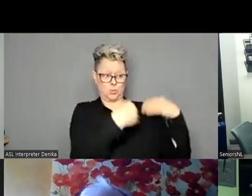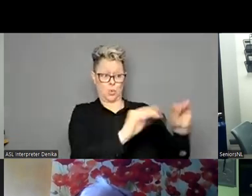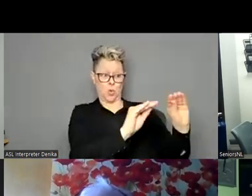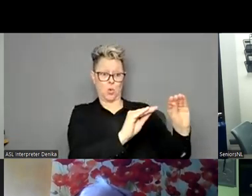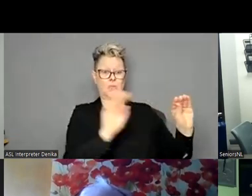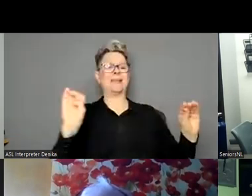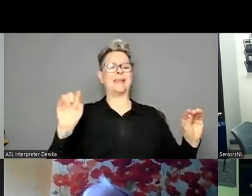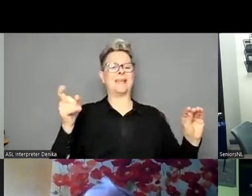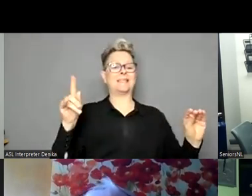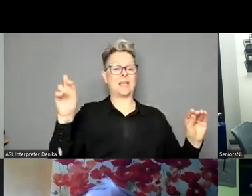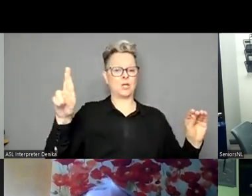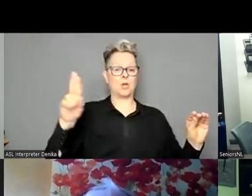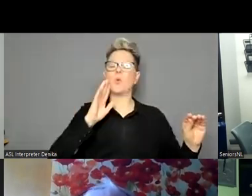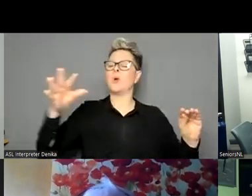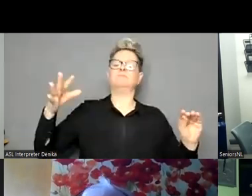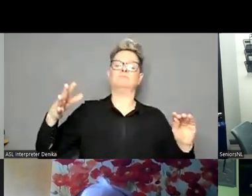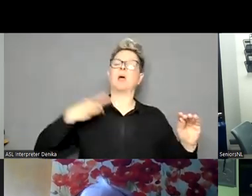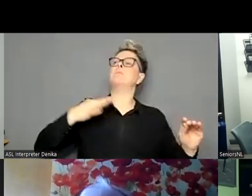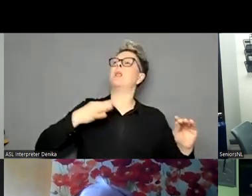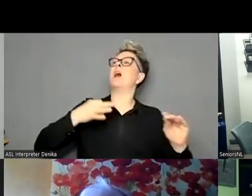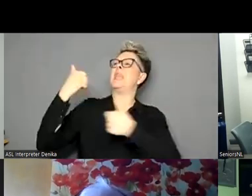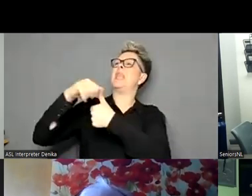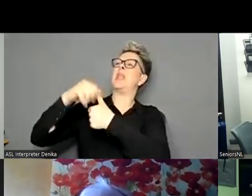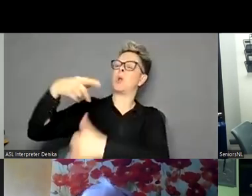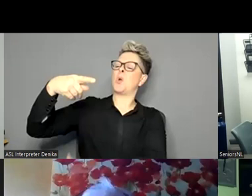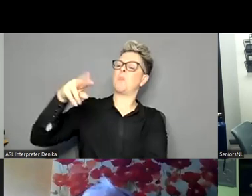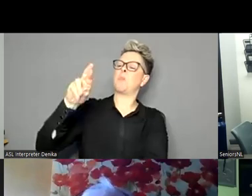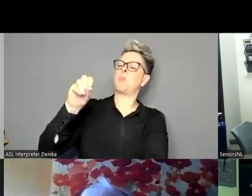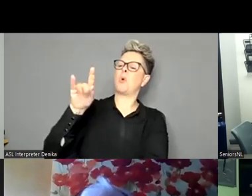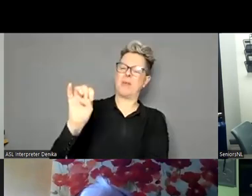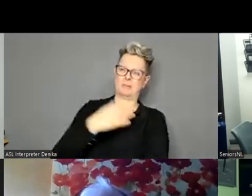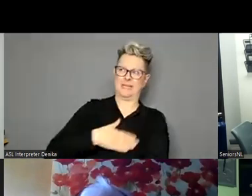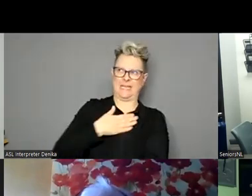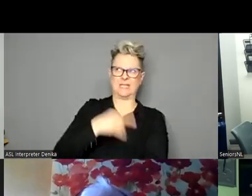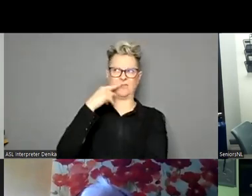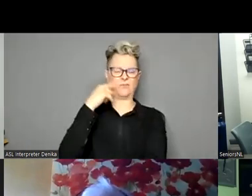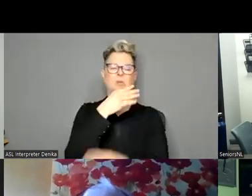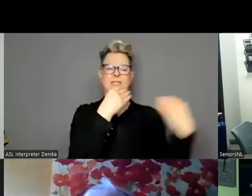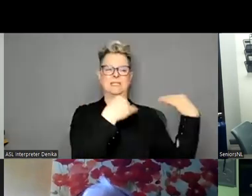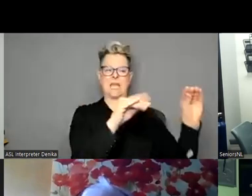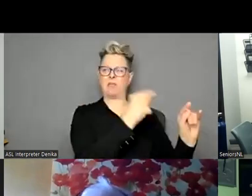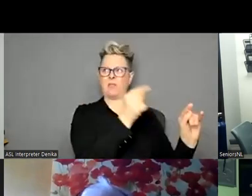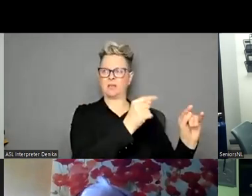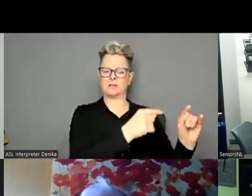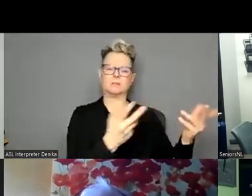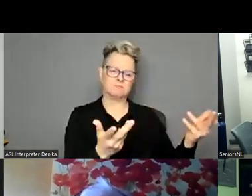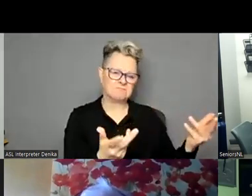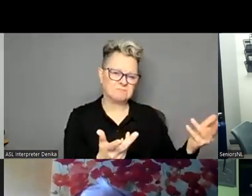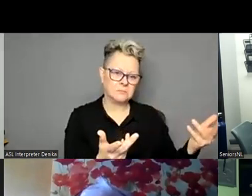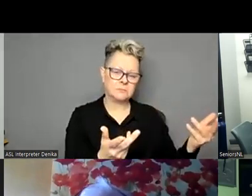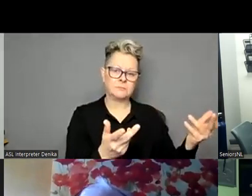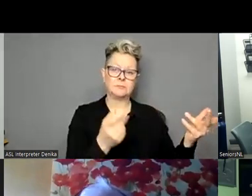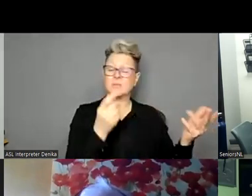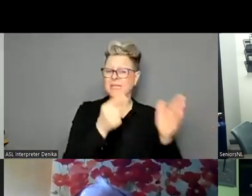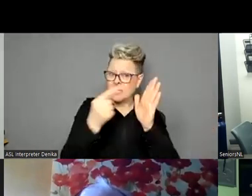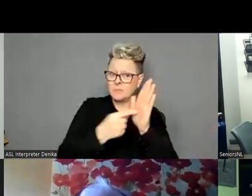need to apply for letters of probate in order for that sale to proceed. But there are times when probate